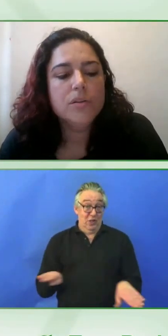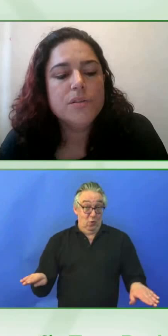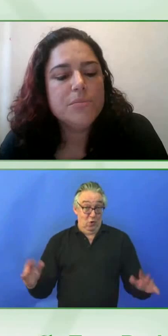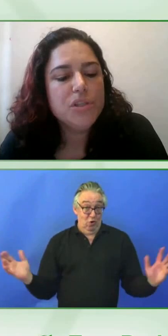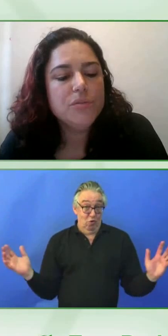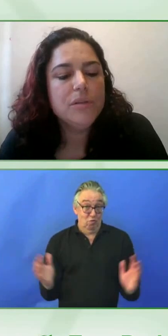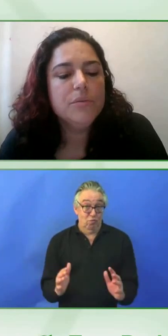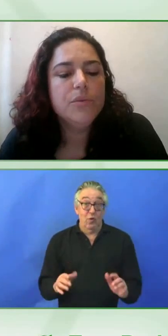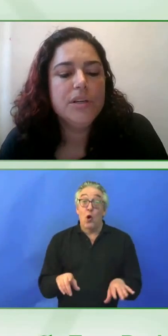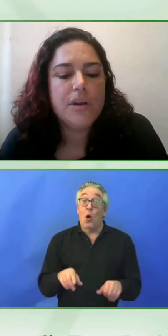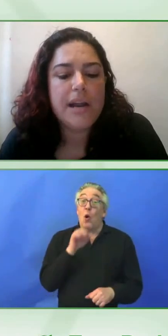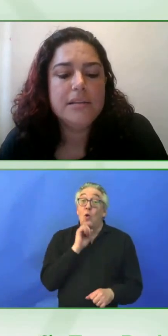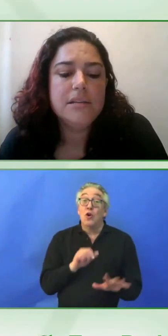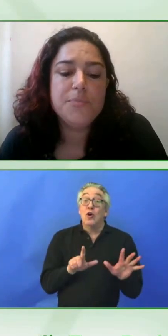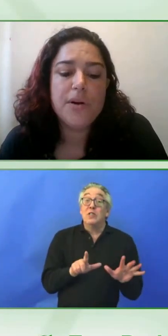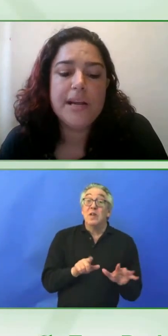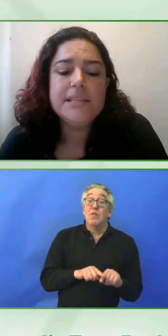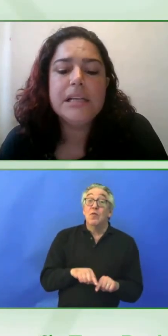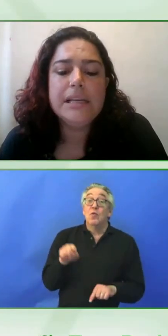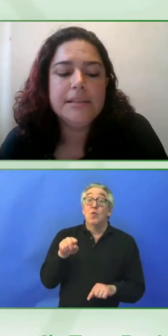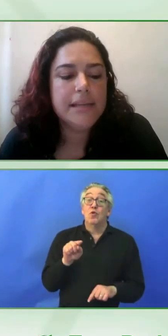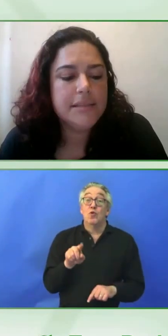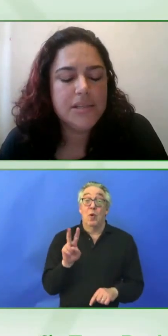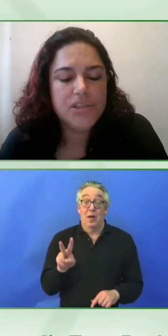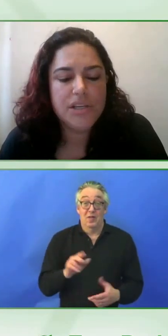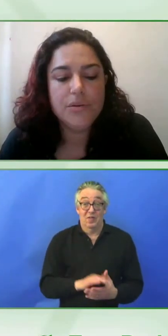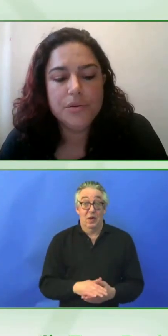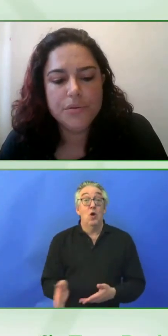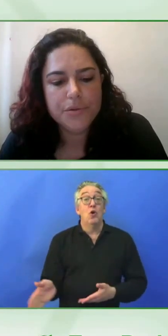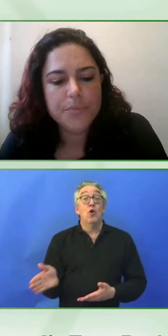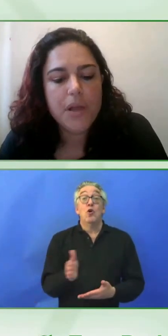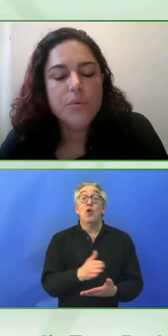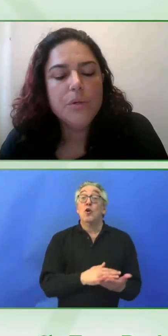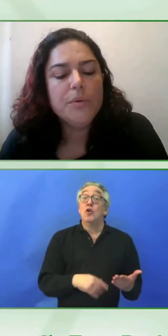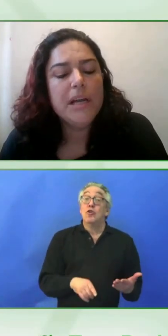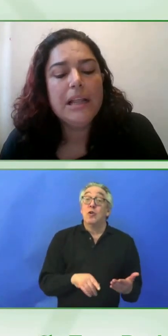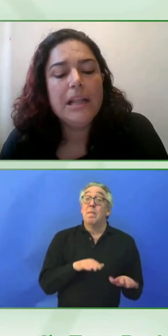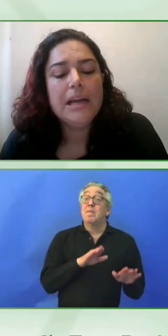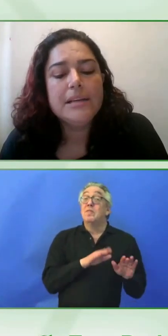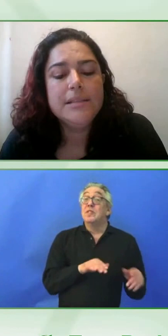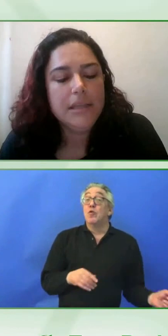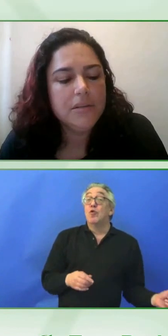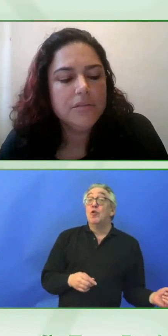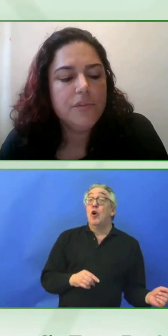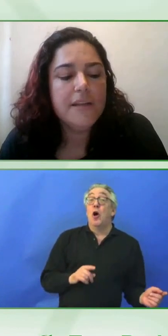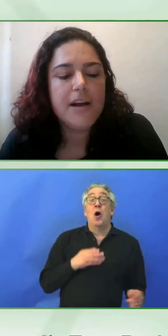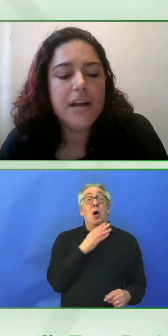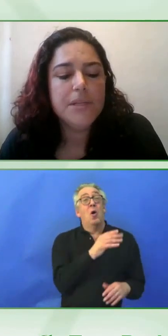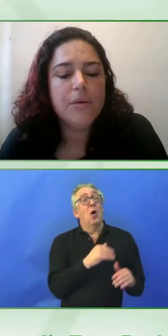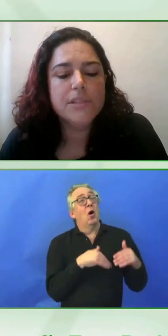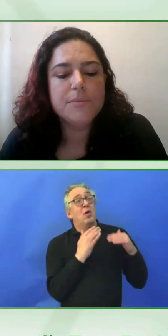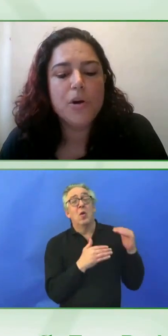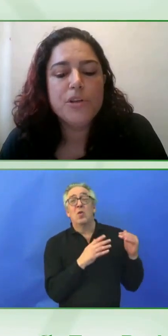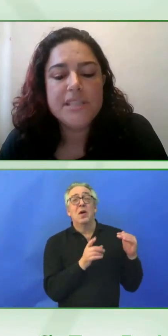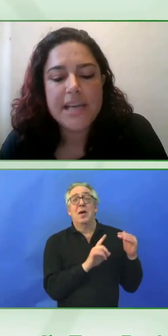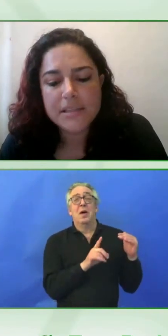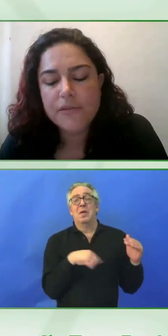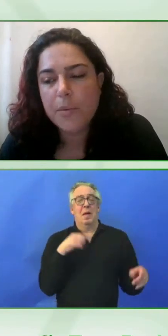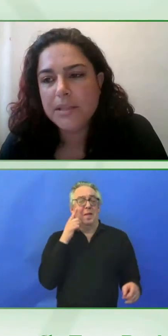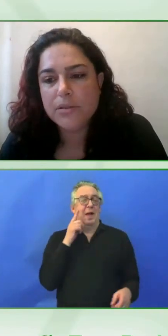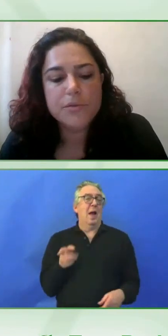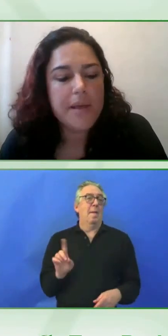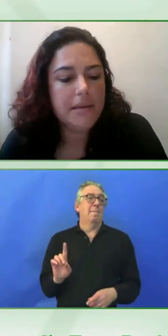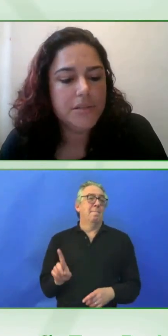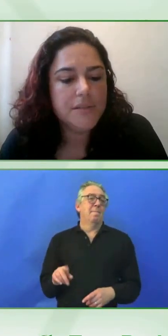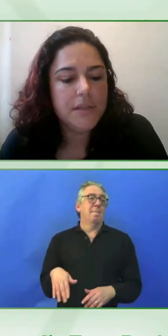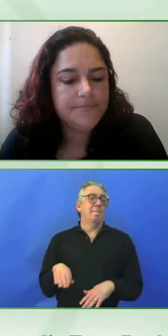Although some children were already sporadically attending the general group, we realized the need for an environment that was more protected from